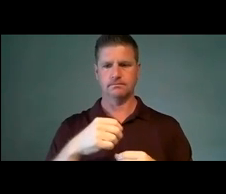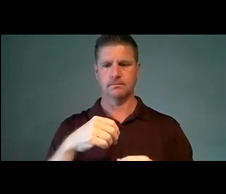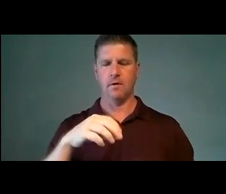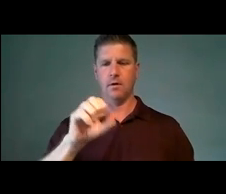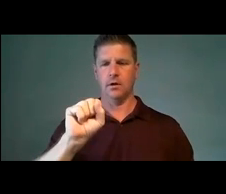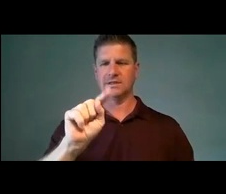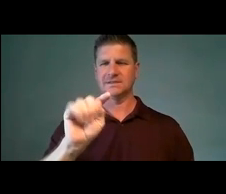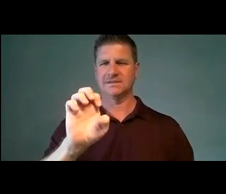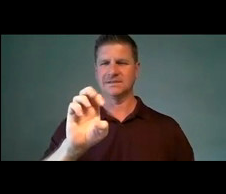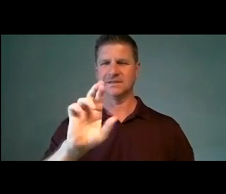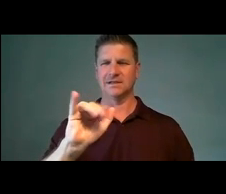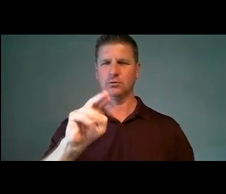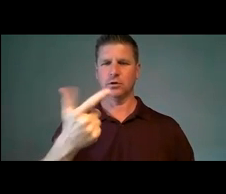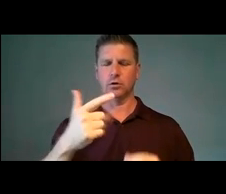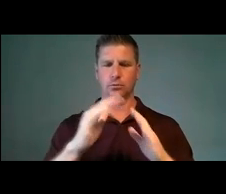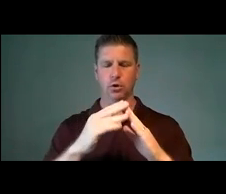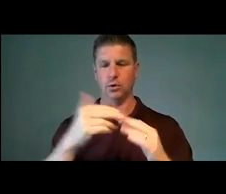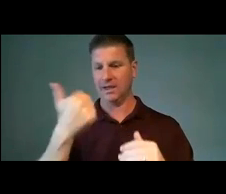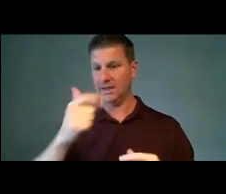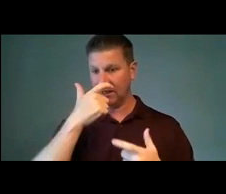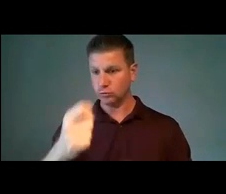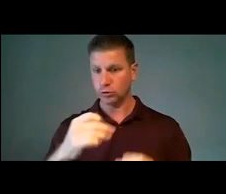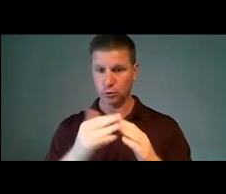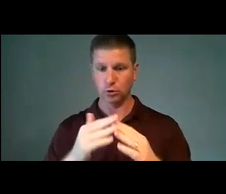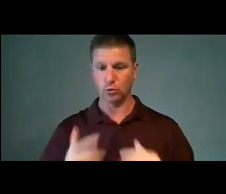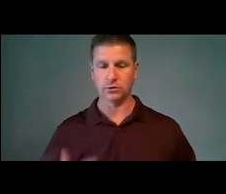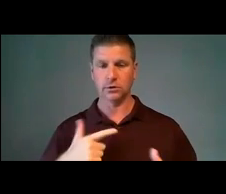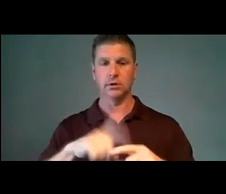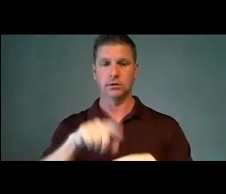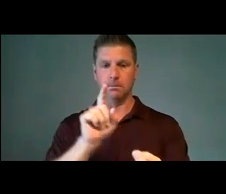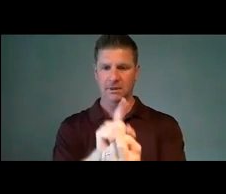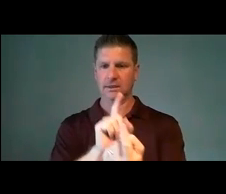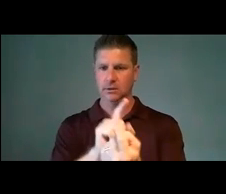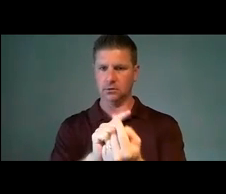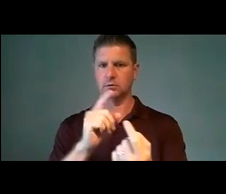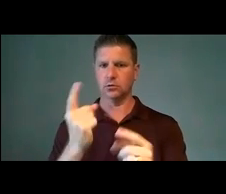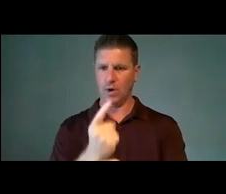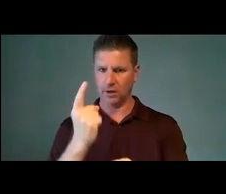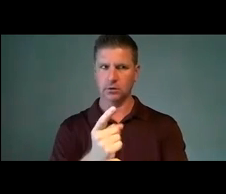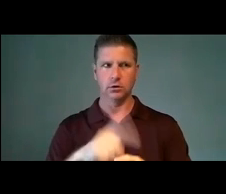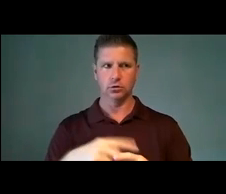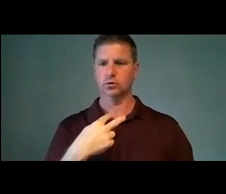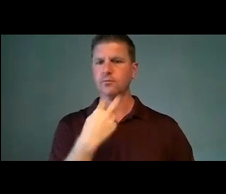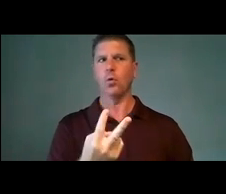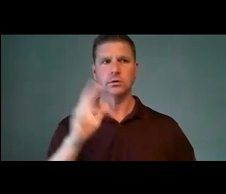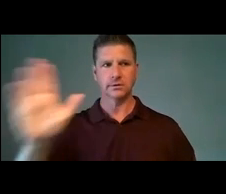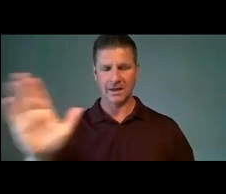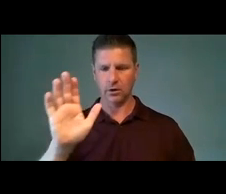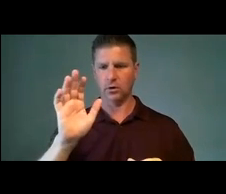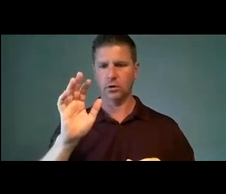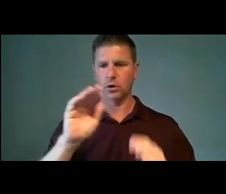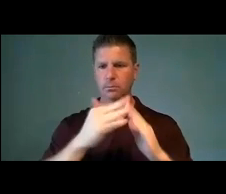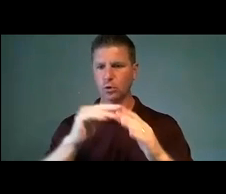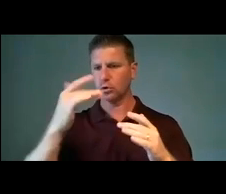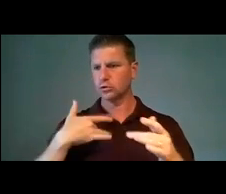committee of any interested community residents to meet regularly and to voice their community concerns that might